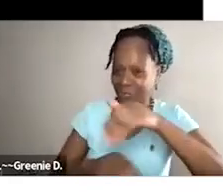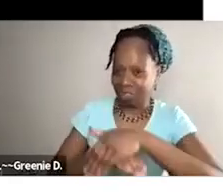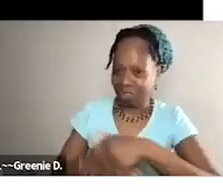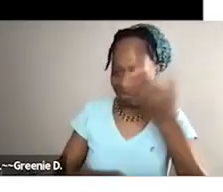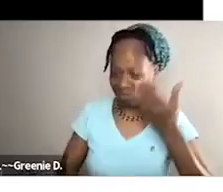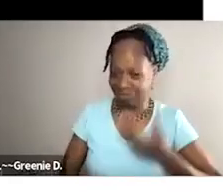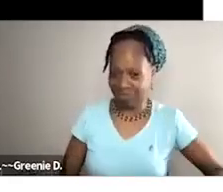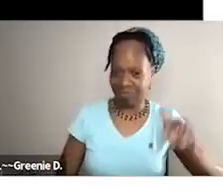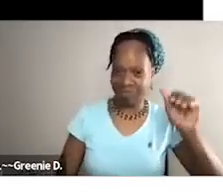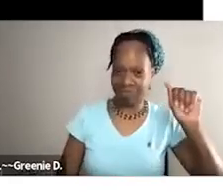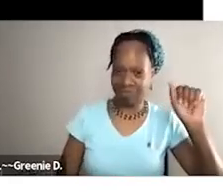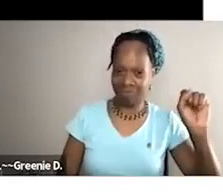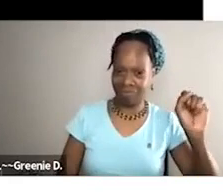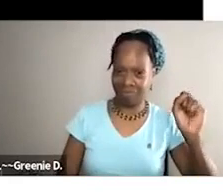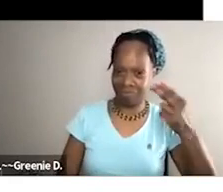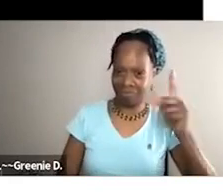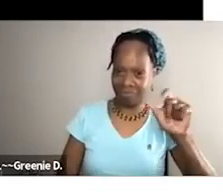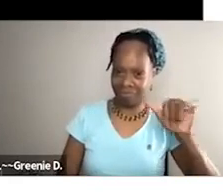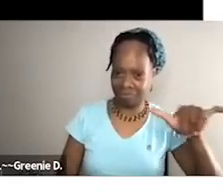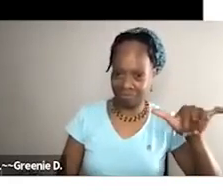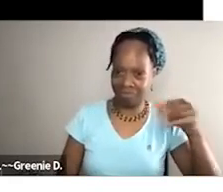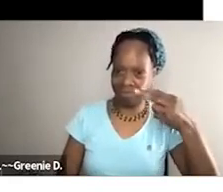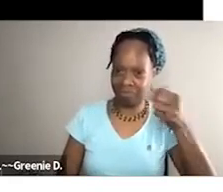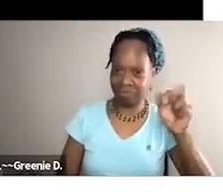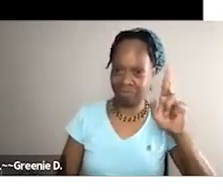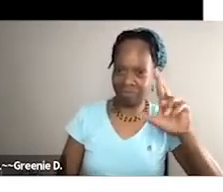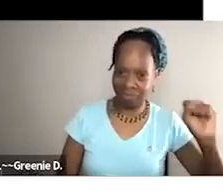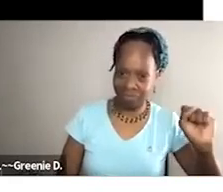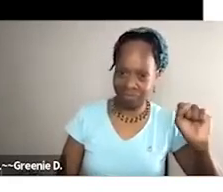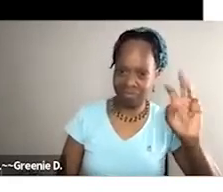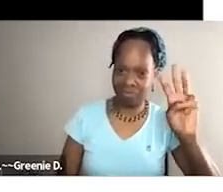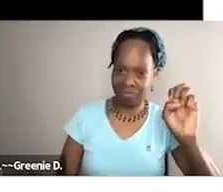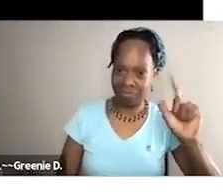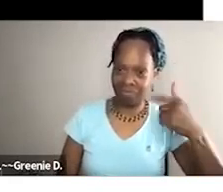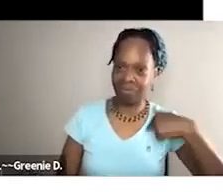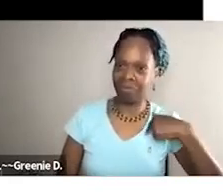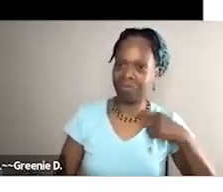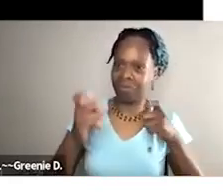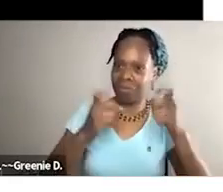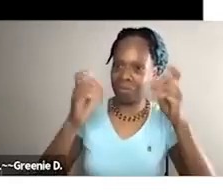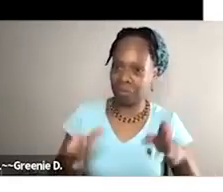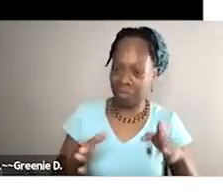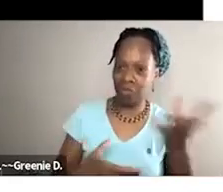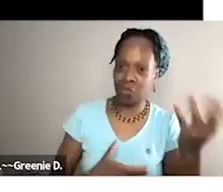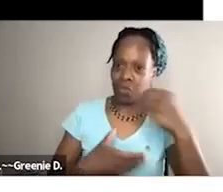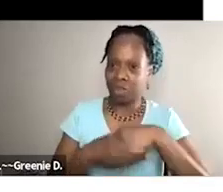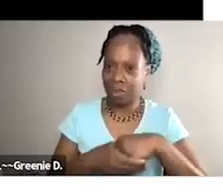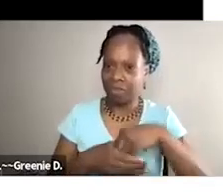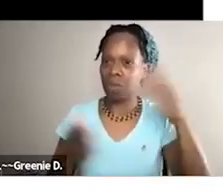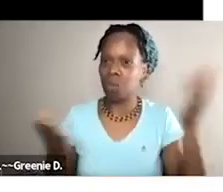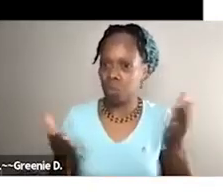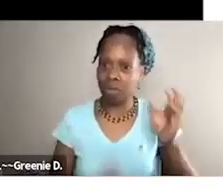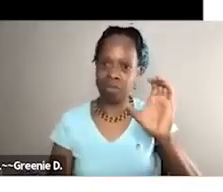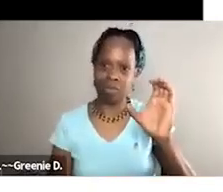Ashley Harris-Whaley, and I'm the project manager for engagement and communities at CPF. I am a white woman.